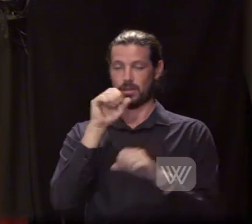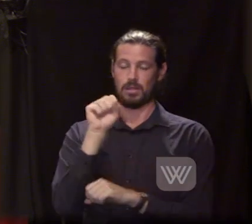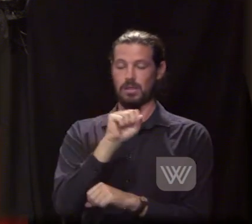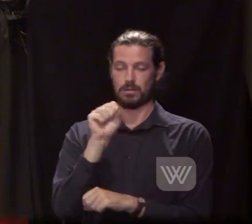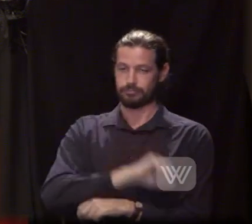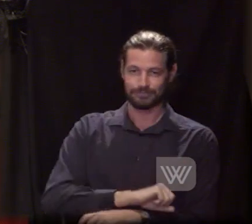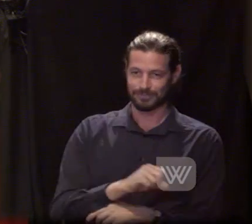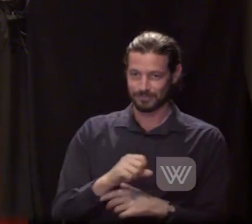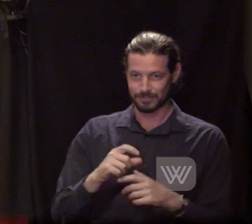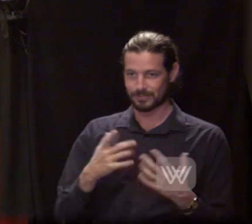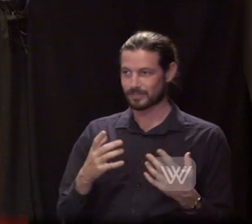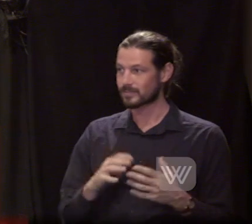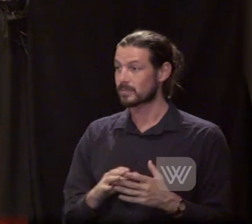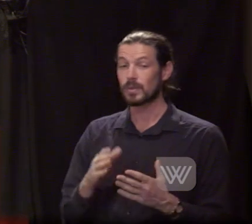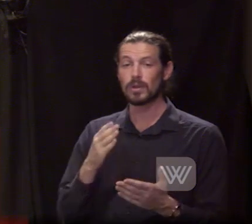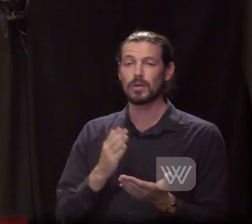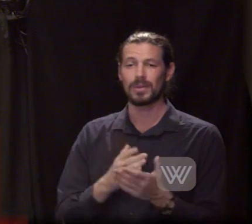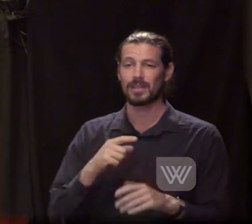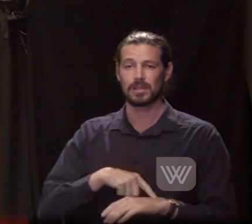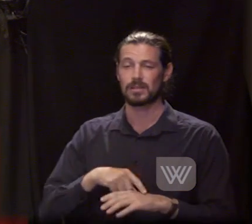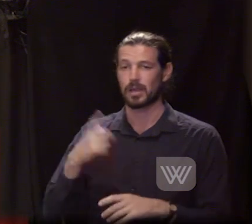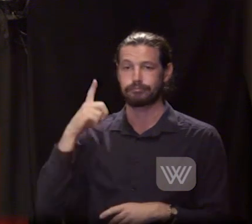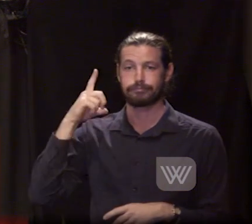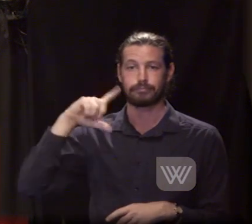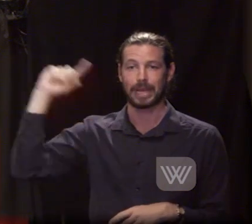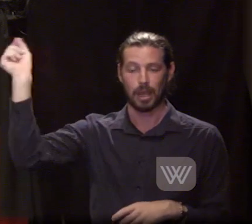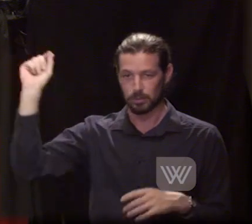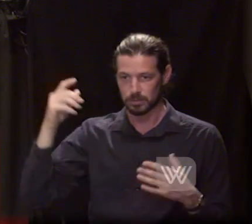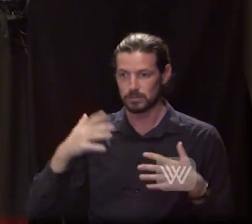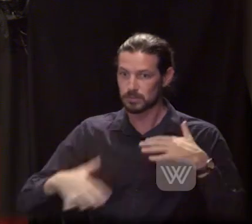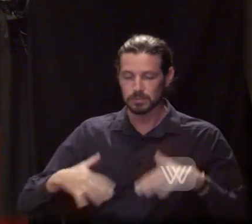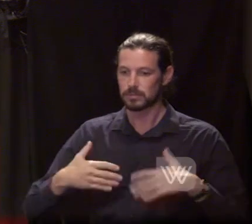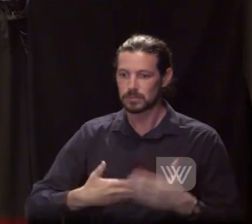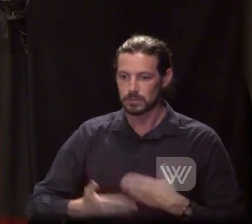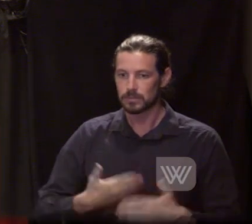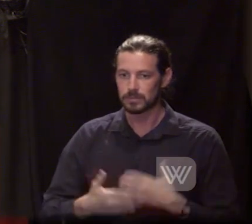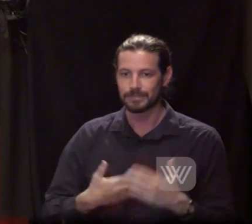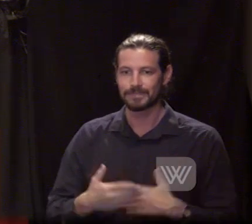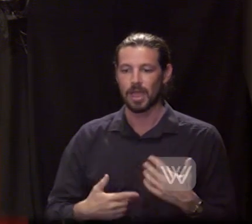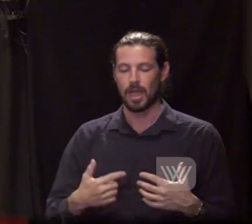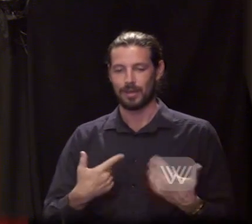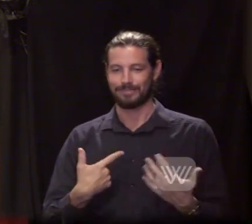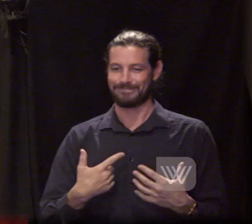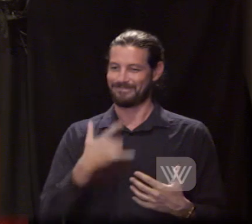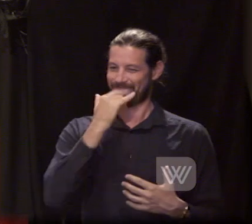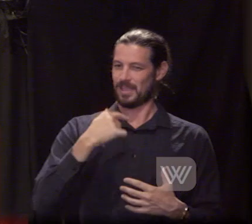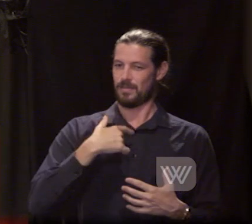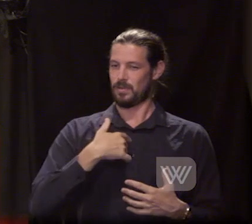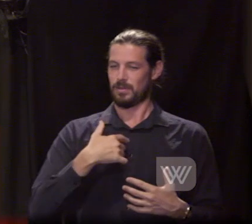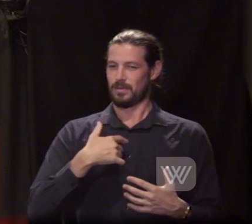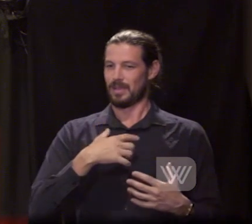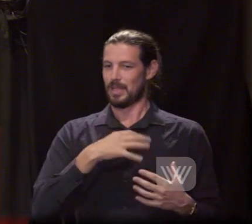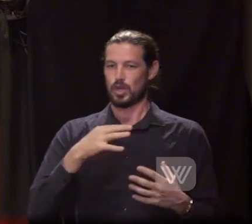Time just flew by for us the entire time. We were busy with things. I wasn't sleeping very much in general because I'm a slight insomniac anyways.